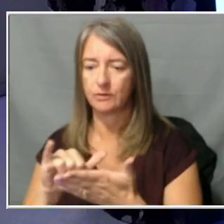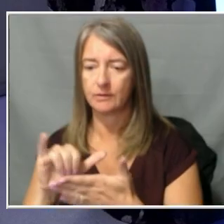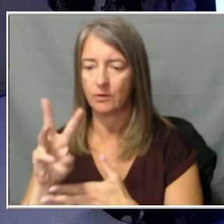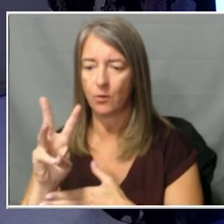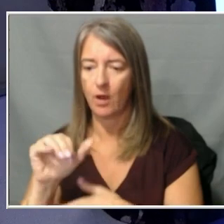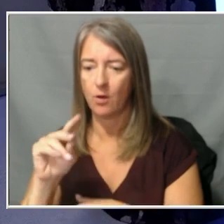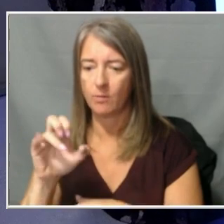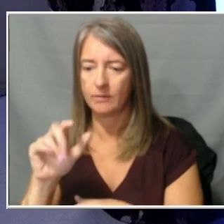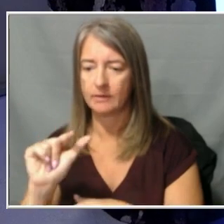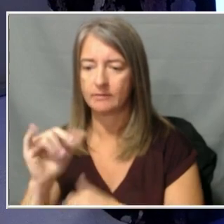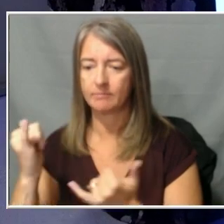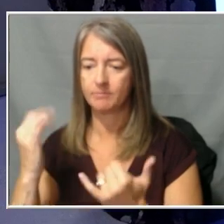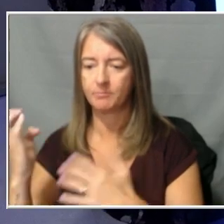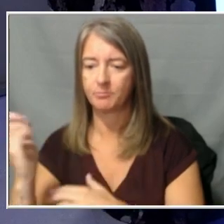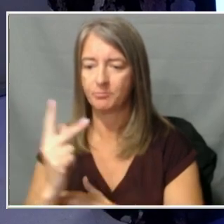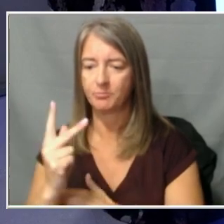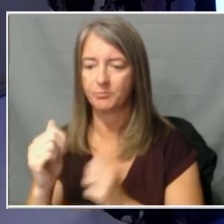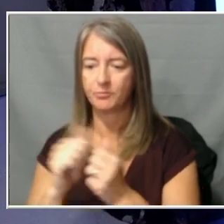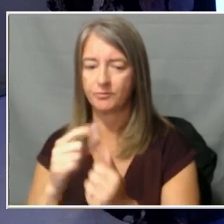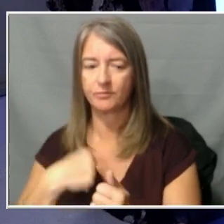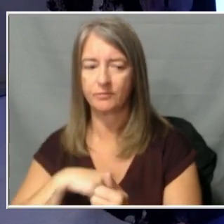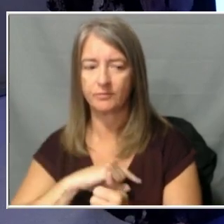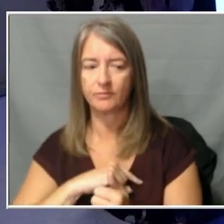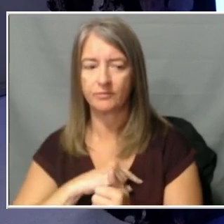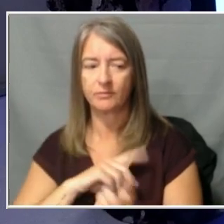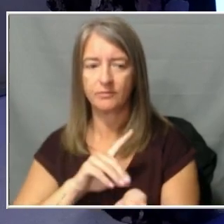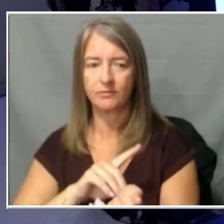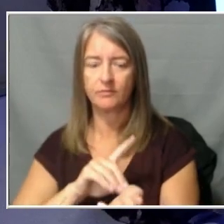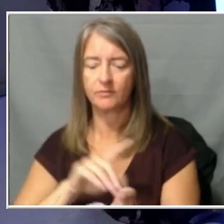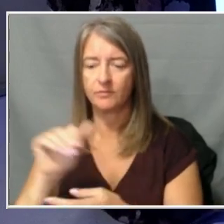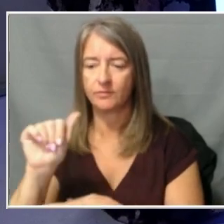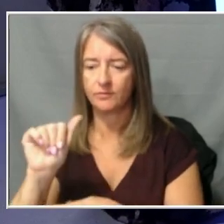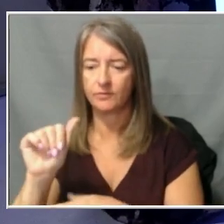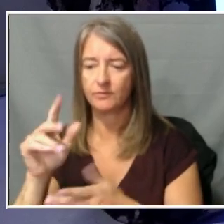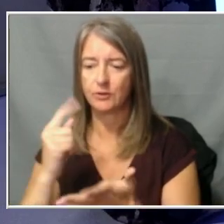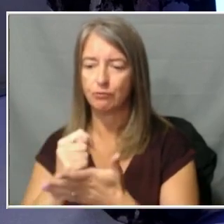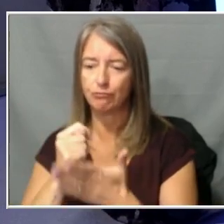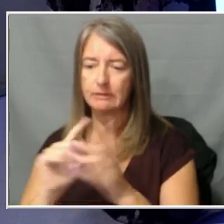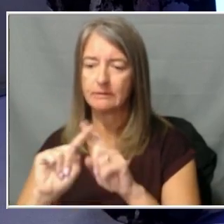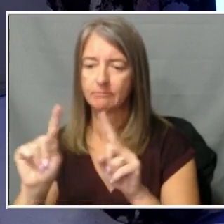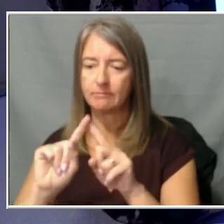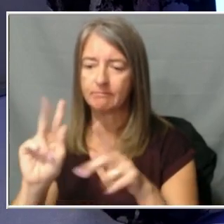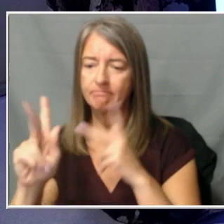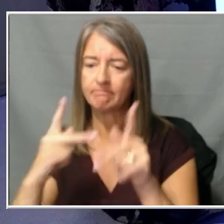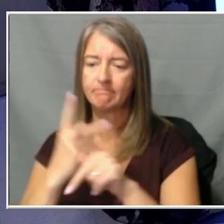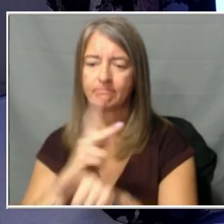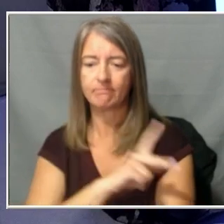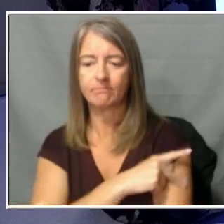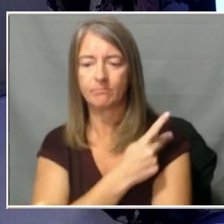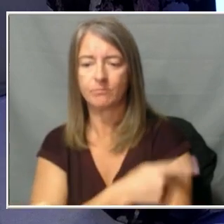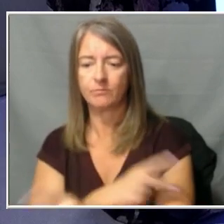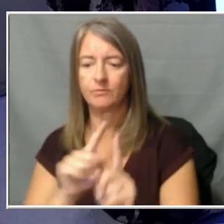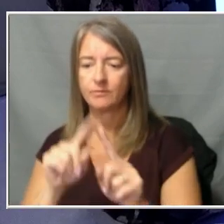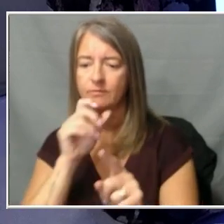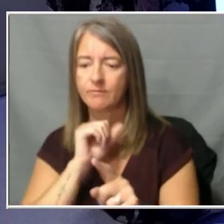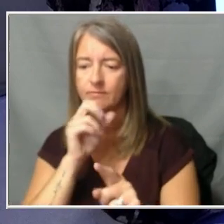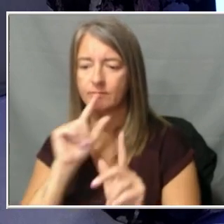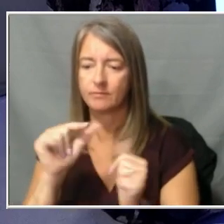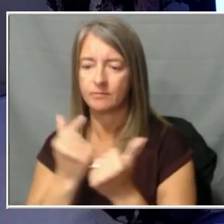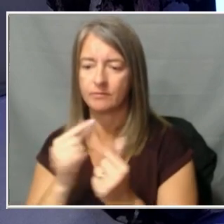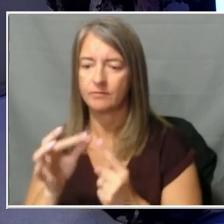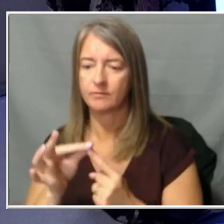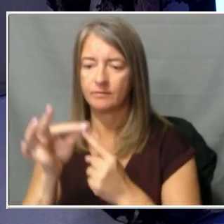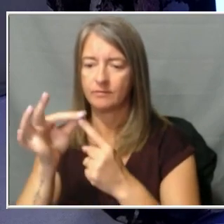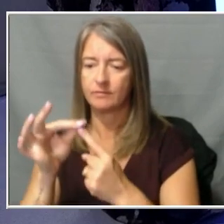And now you're back. Yeah. Back with us. Back. Dr. Abhyankar, you treat all sorts of patients, all different age groups, so there's got to be something really special about someone